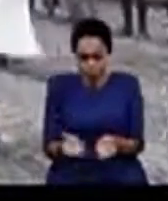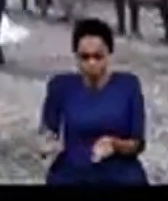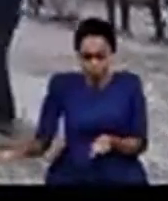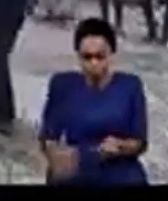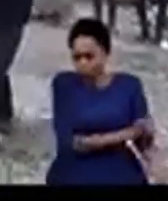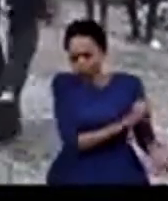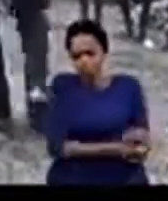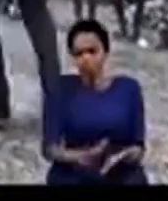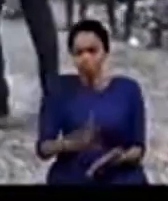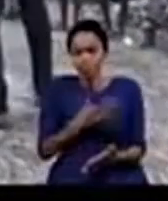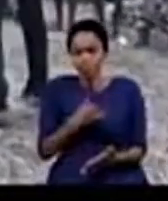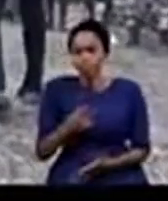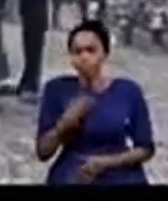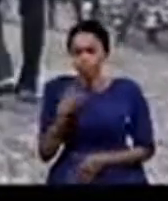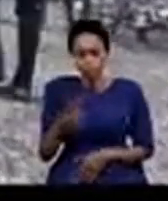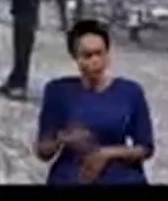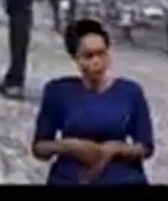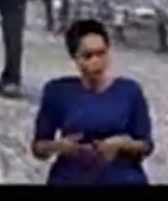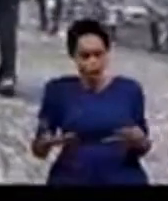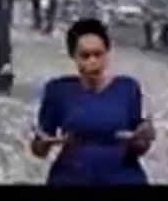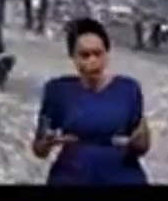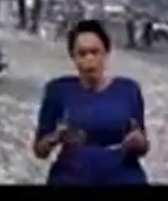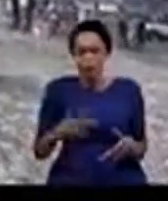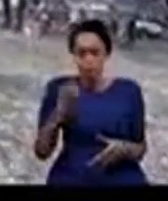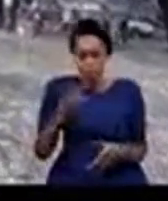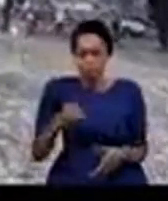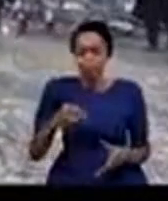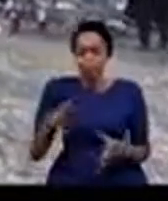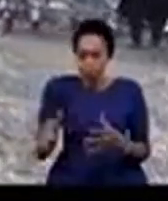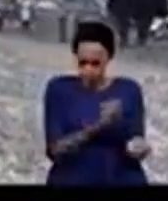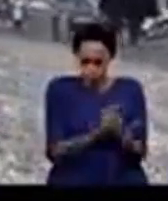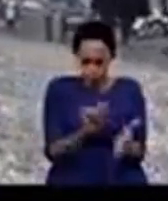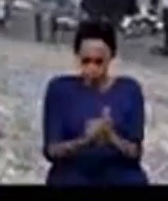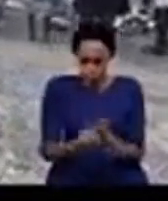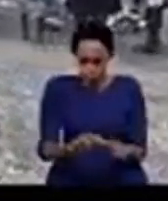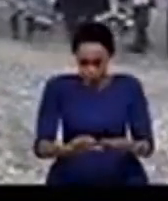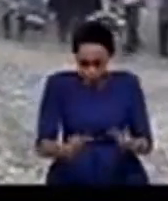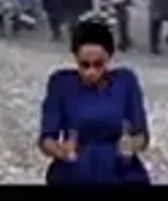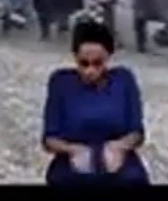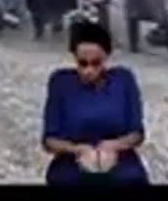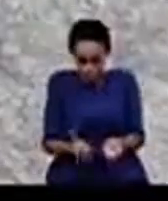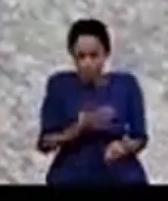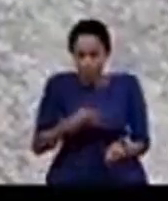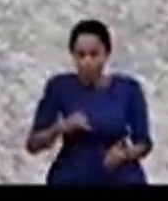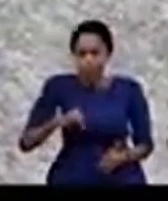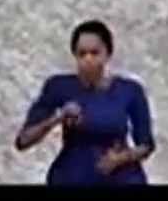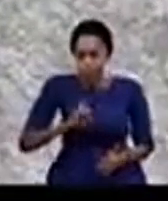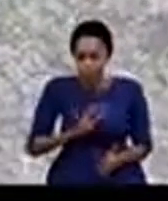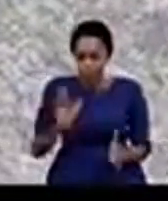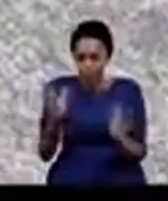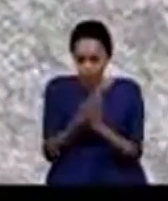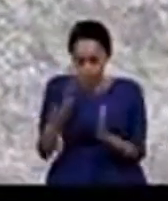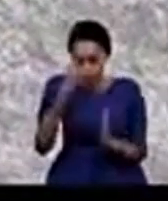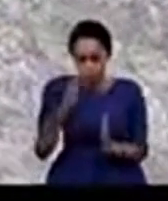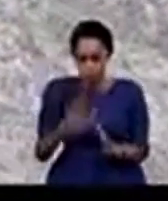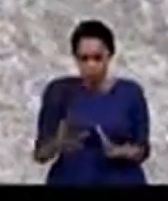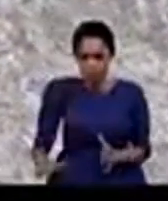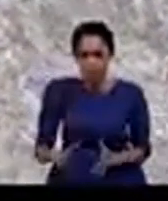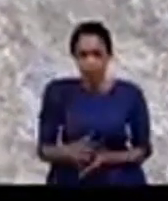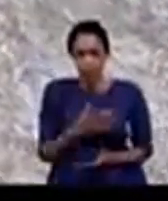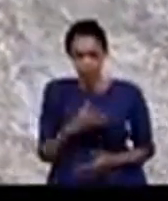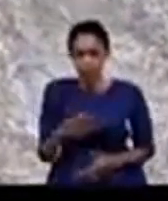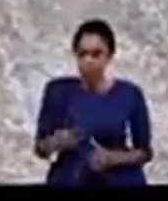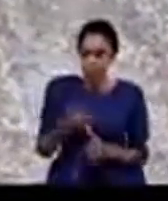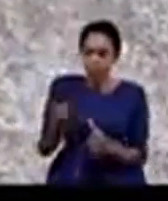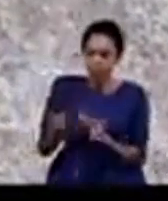said, I will pray for your child. Your child will get up. She said, pray for my child first, and then I